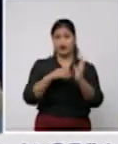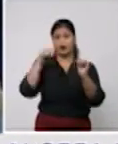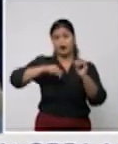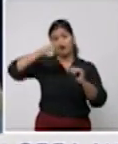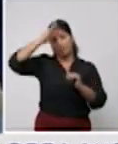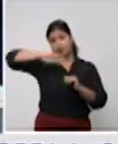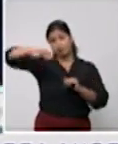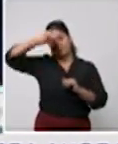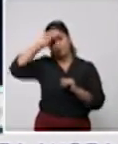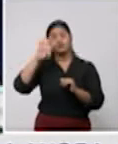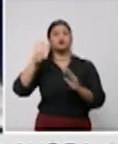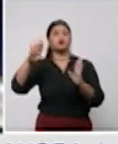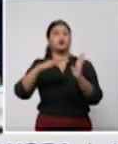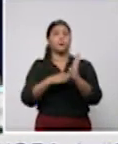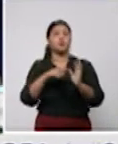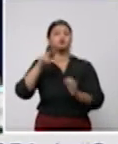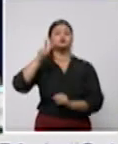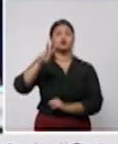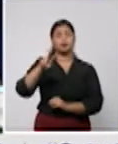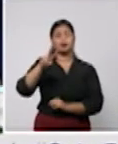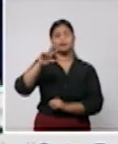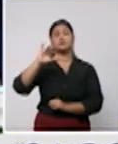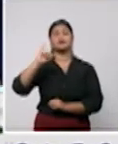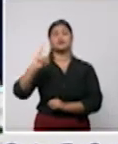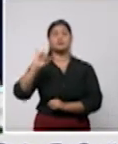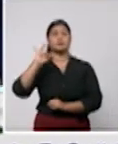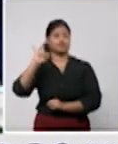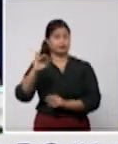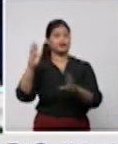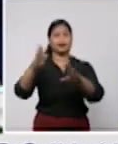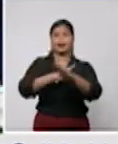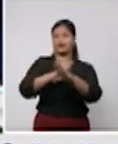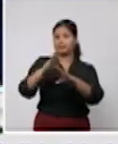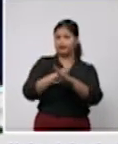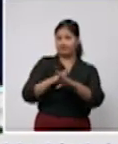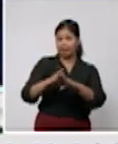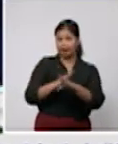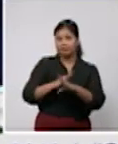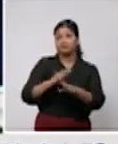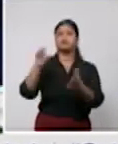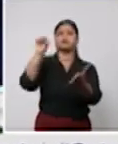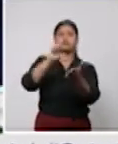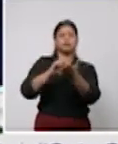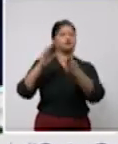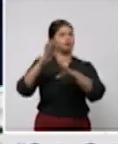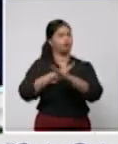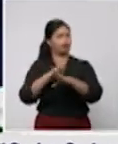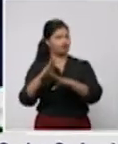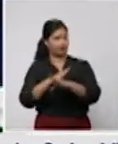4,267 were processed in our various molecular biology laboratories.